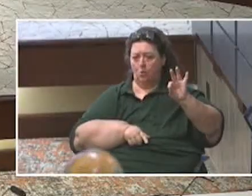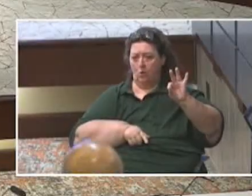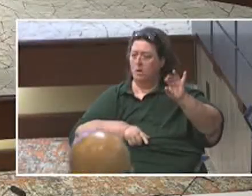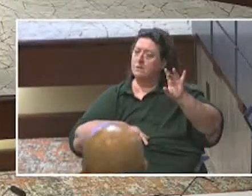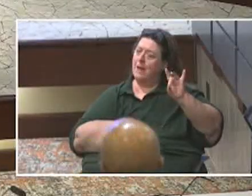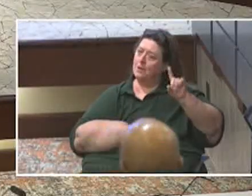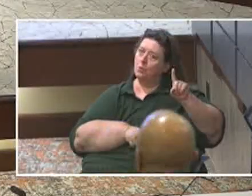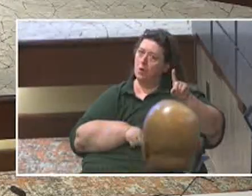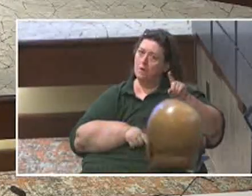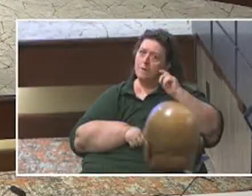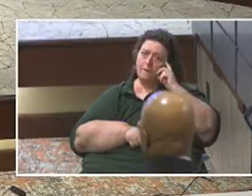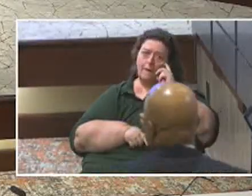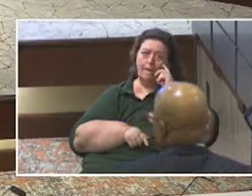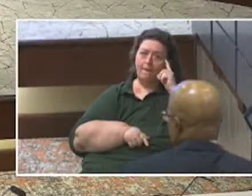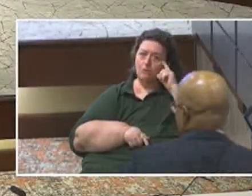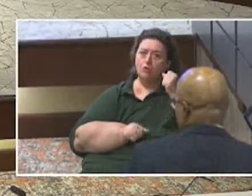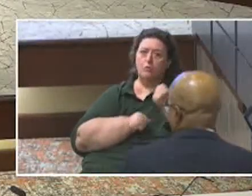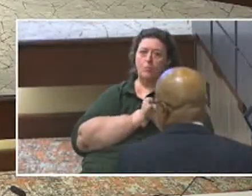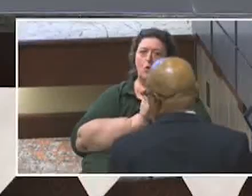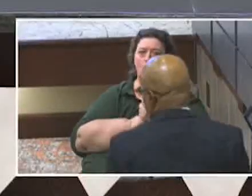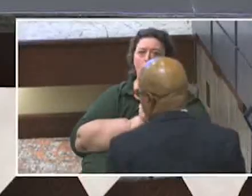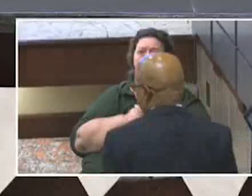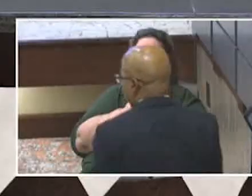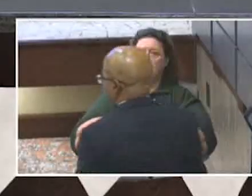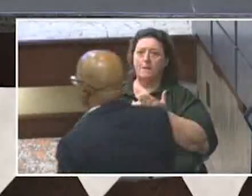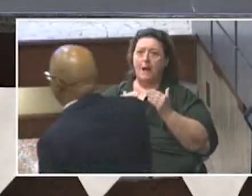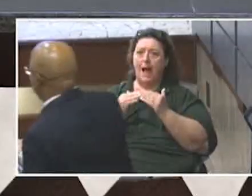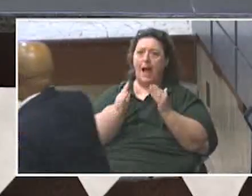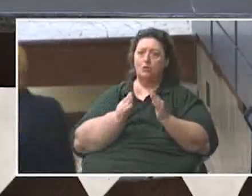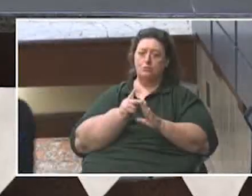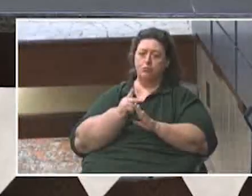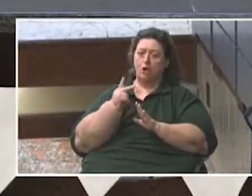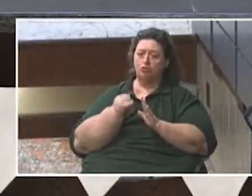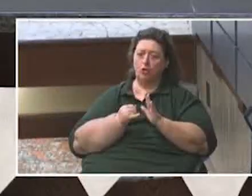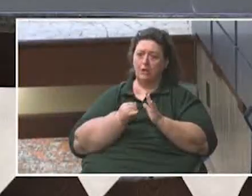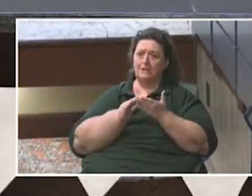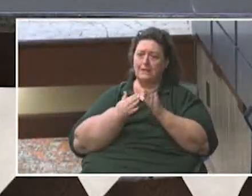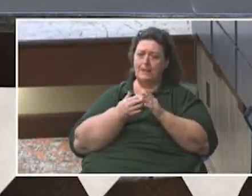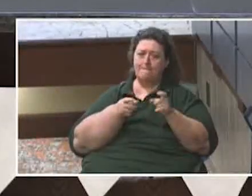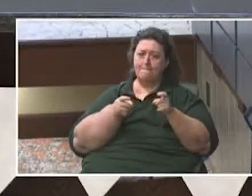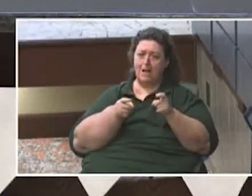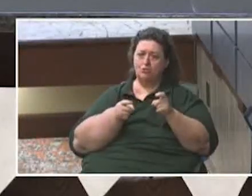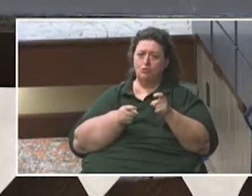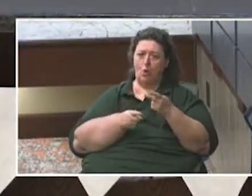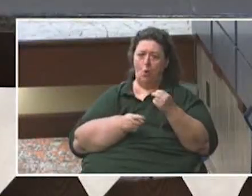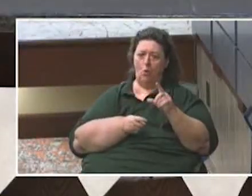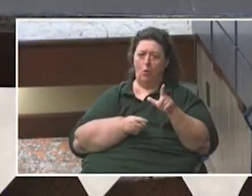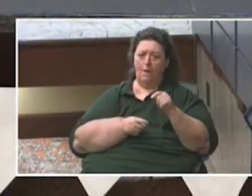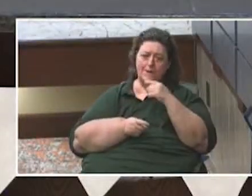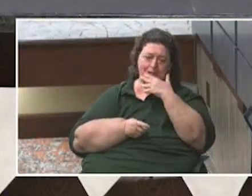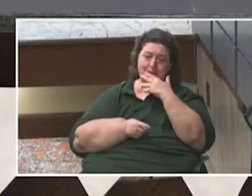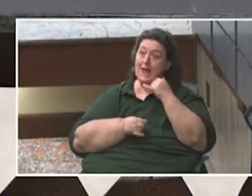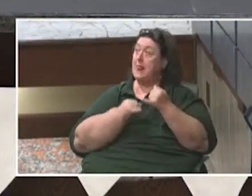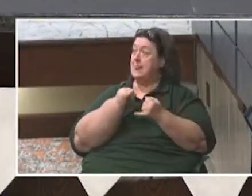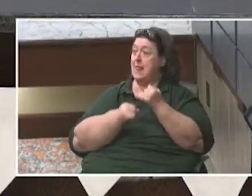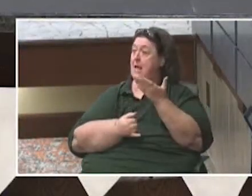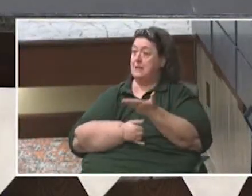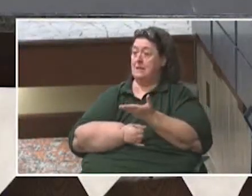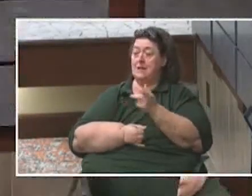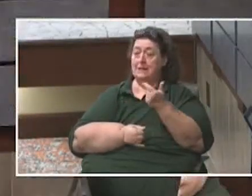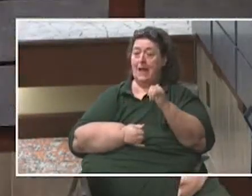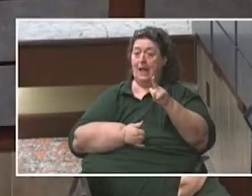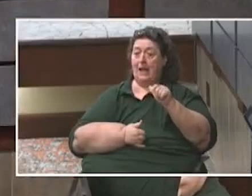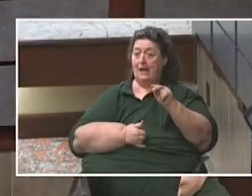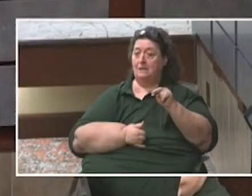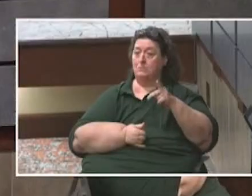2026-091, resolutions of support for some housing projects. City Manager Holt. Thank you, Mayor and Council. Last but not least, Galen Price,